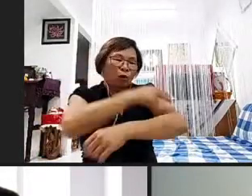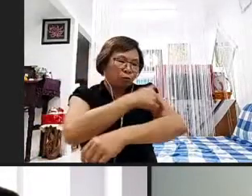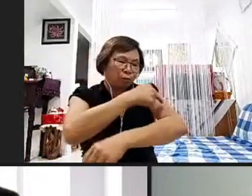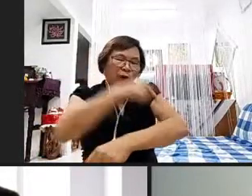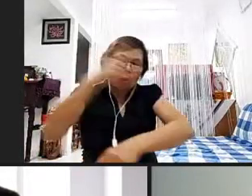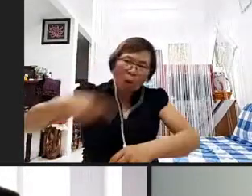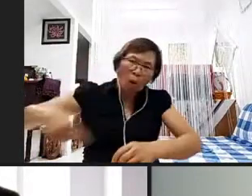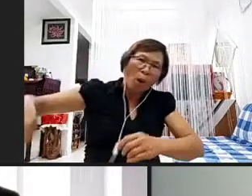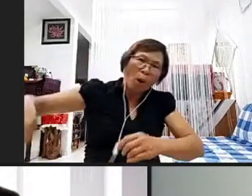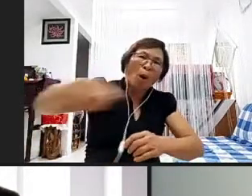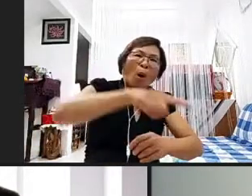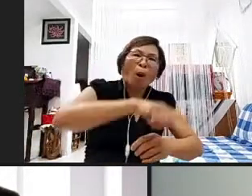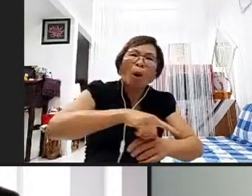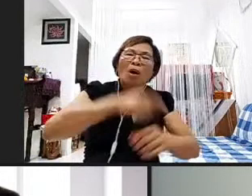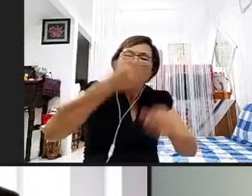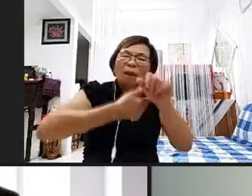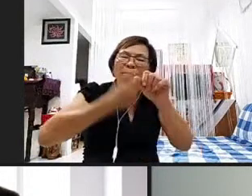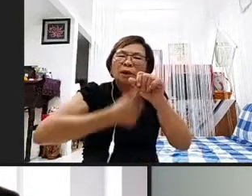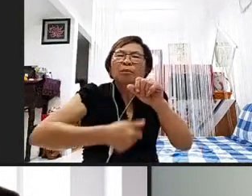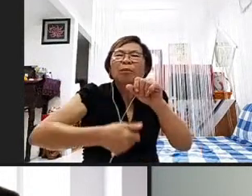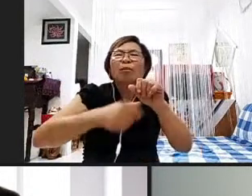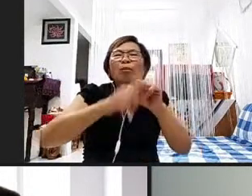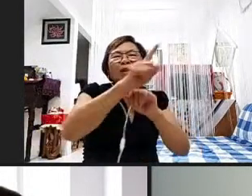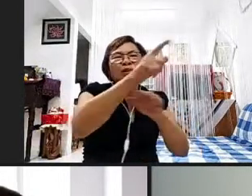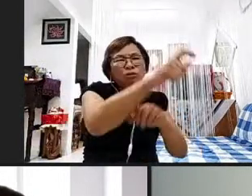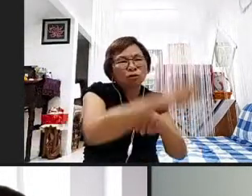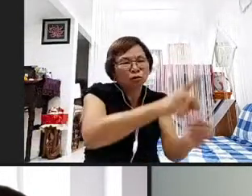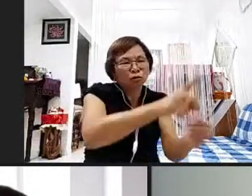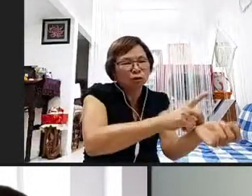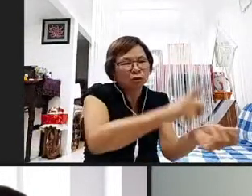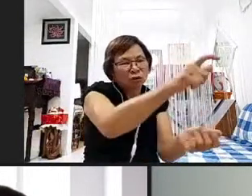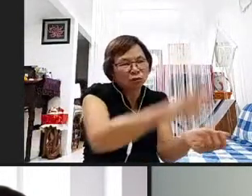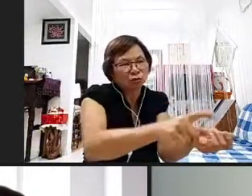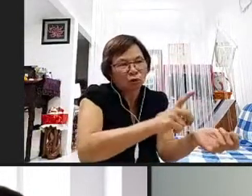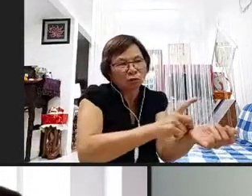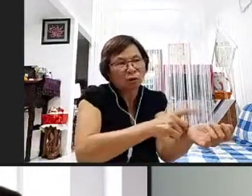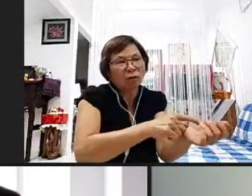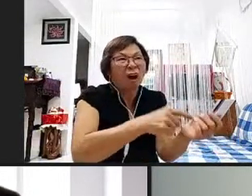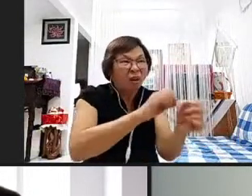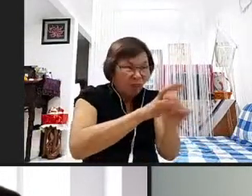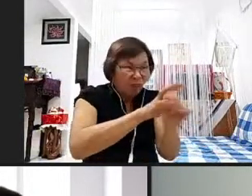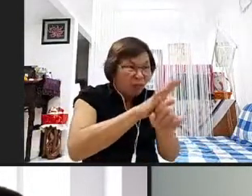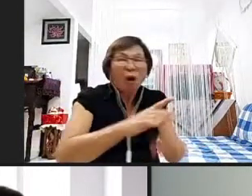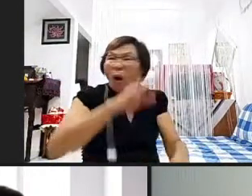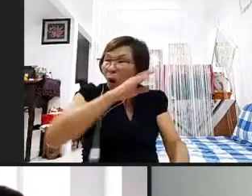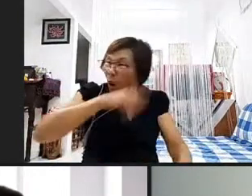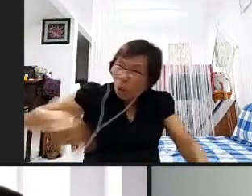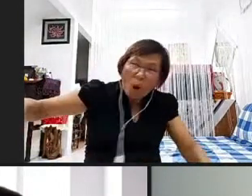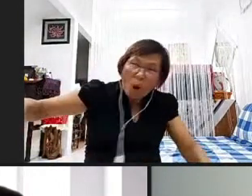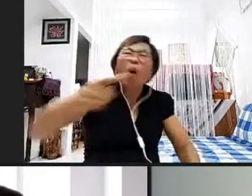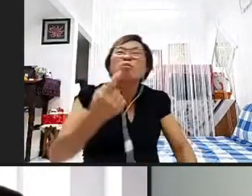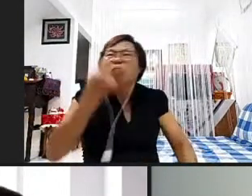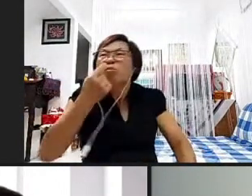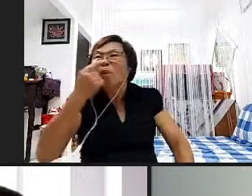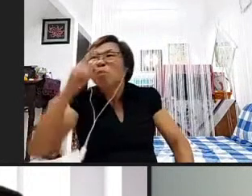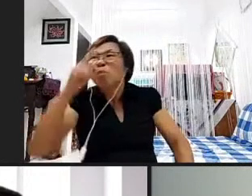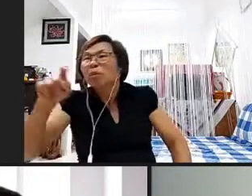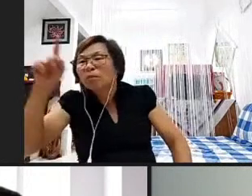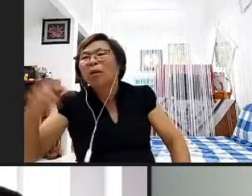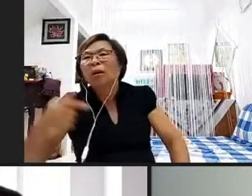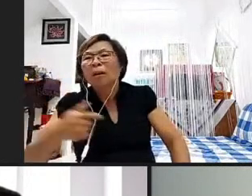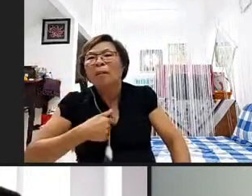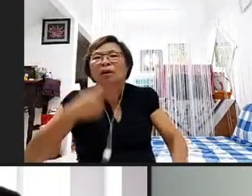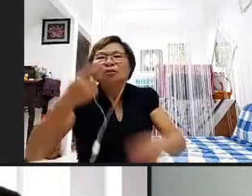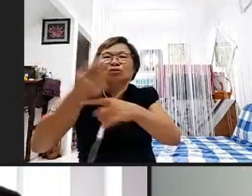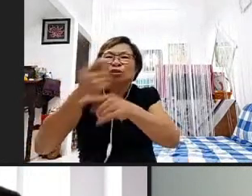get swabbed a few times, because every time there's one doctor positive, we all get swabbed and so on. And my personal trainee who is COVID positive, who